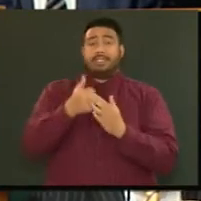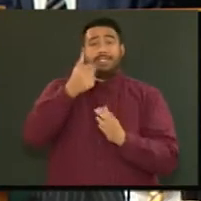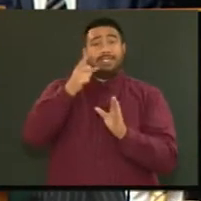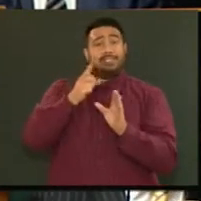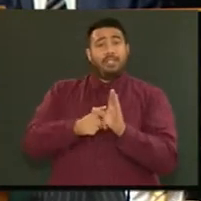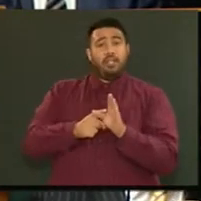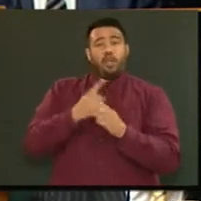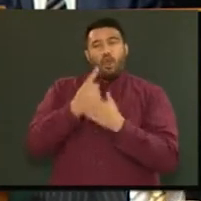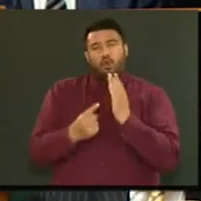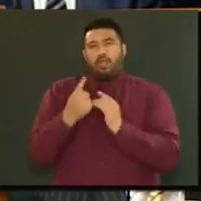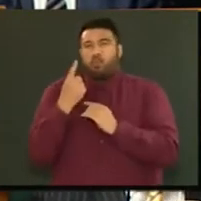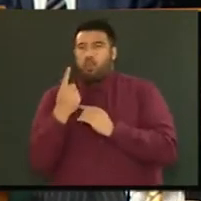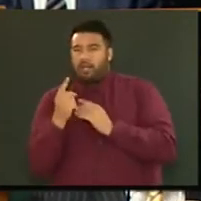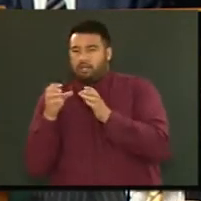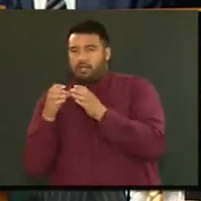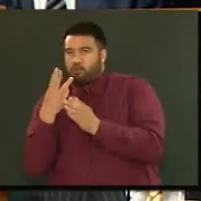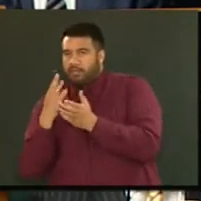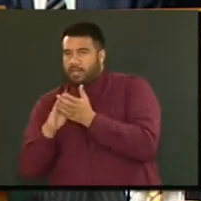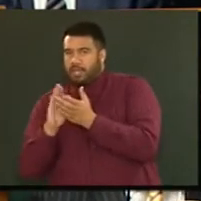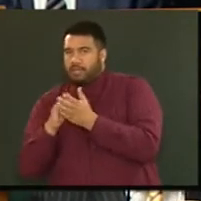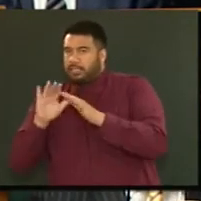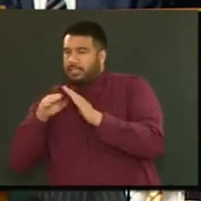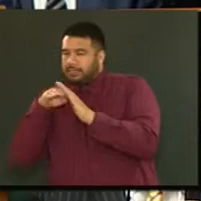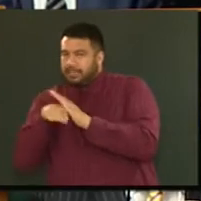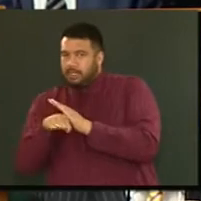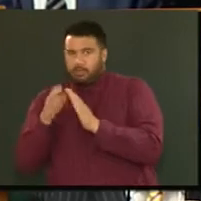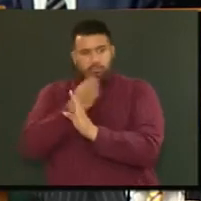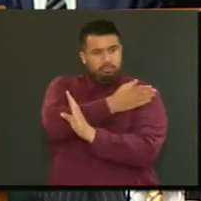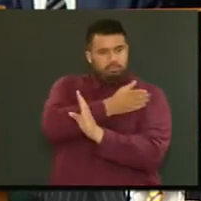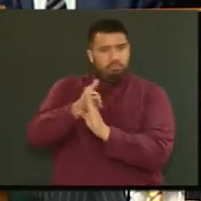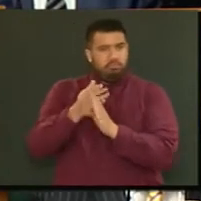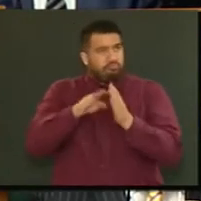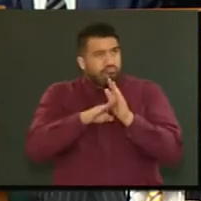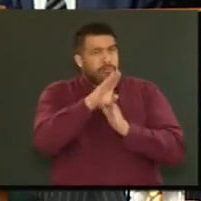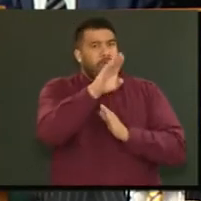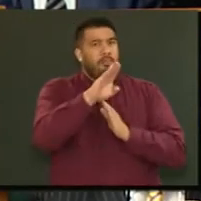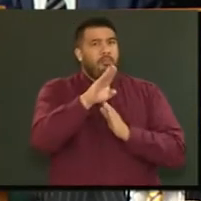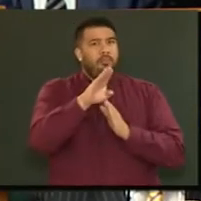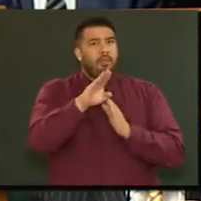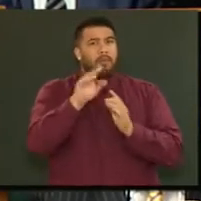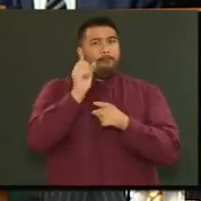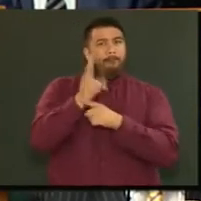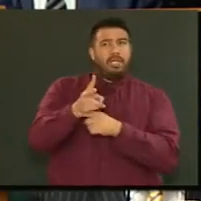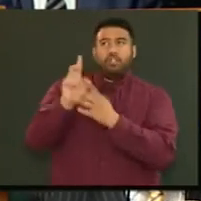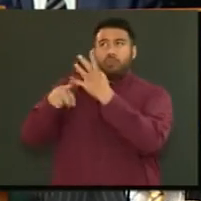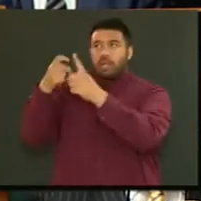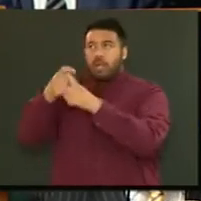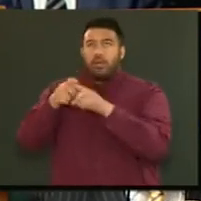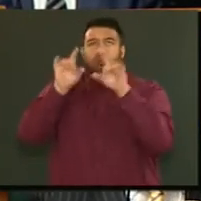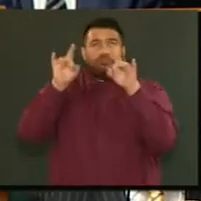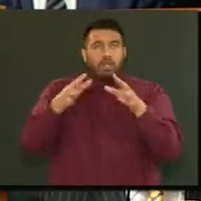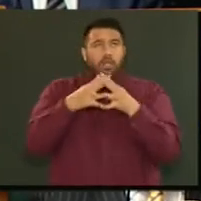6 years. We are at the moment growing faster than the United States, the UK, Australia, the